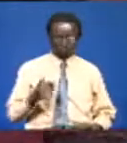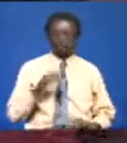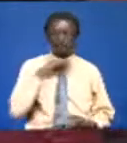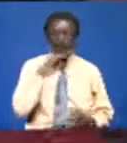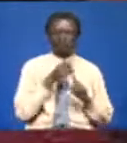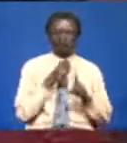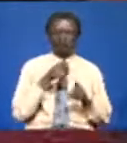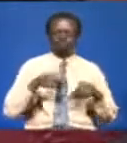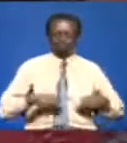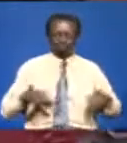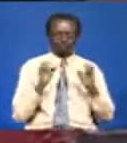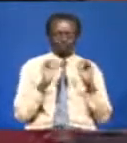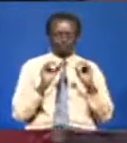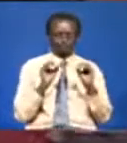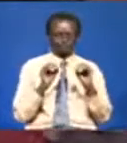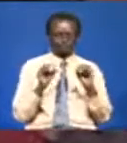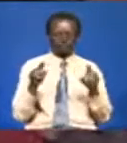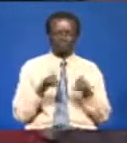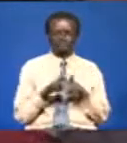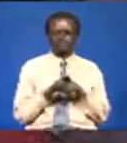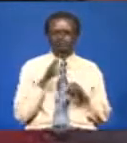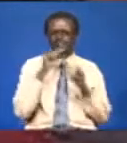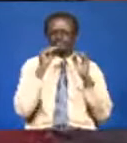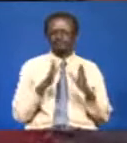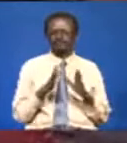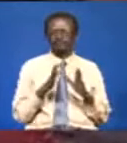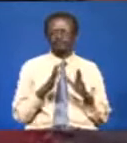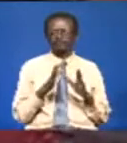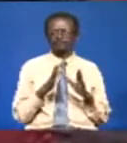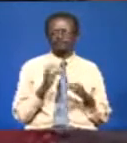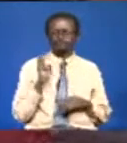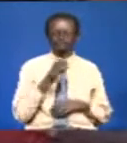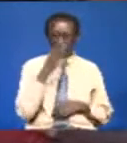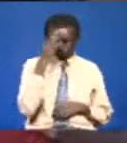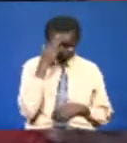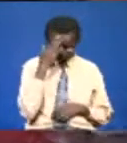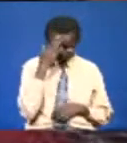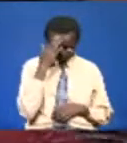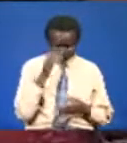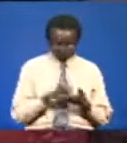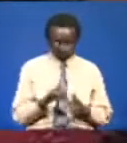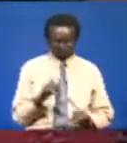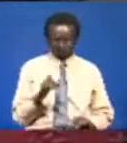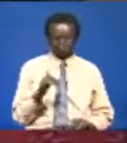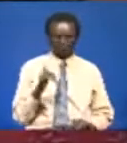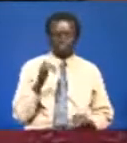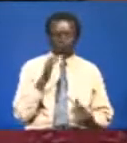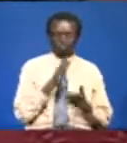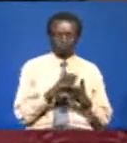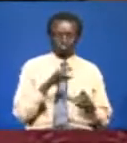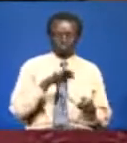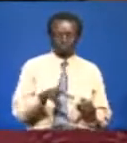understand agriculture is devolved and county governments are mandated to develop, to